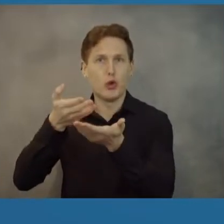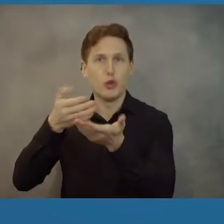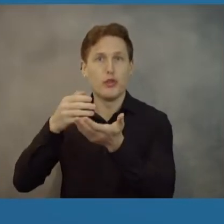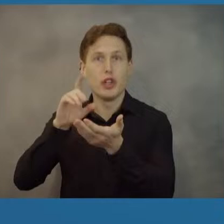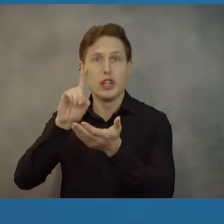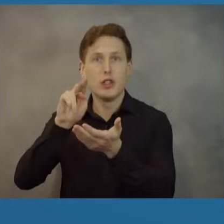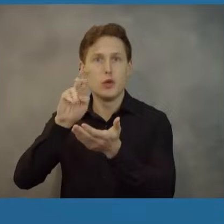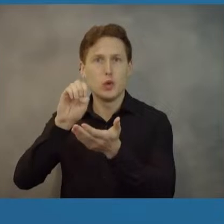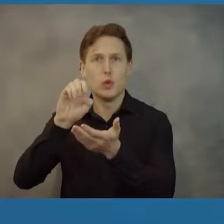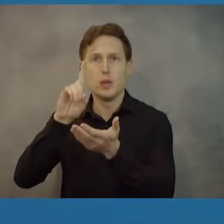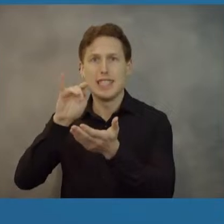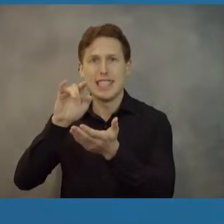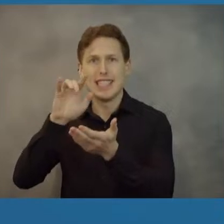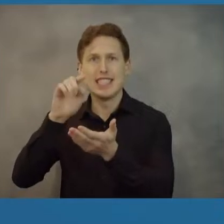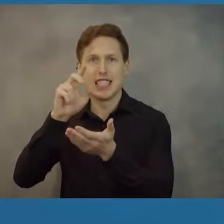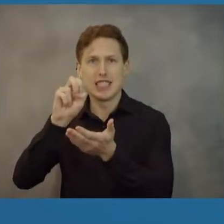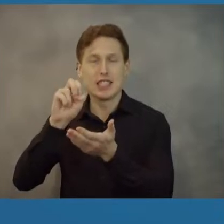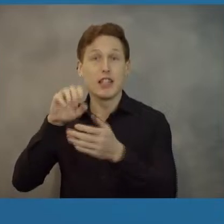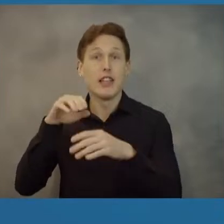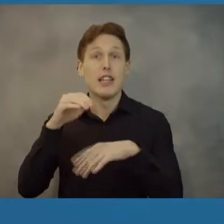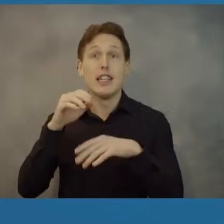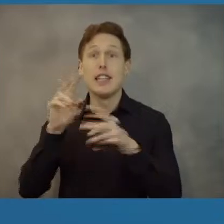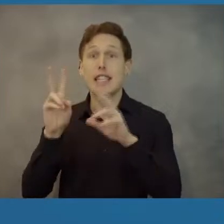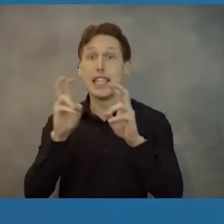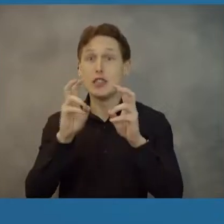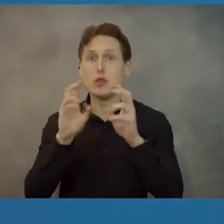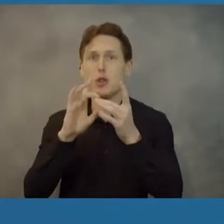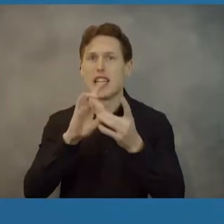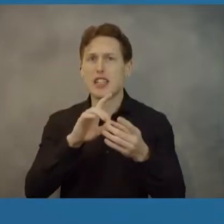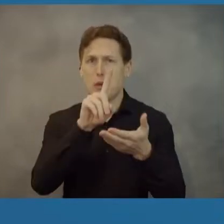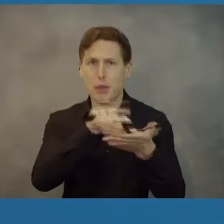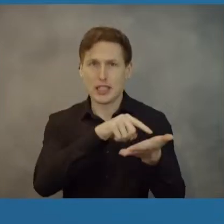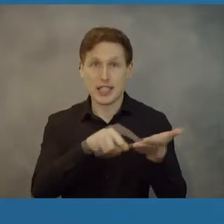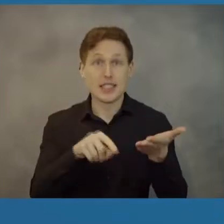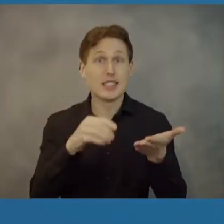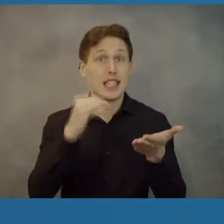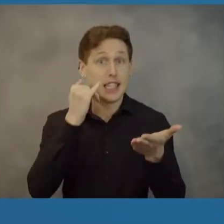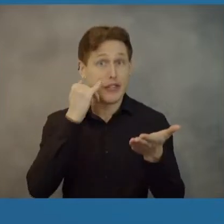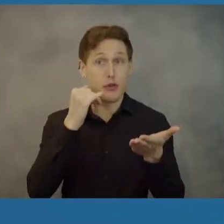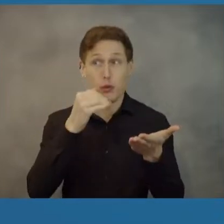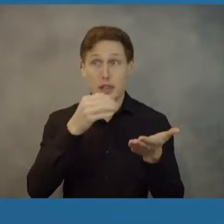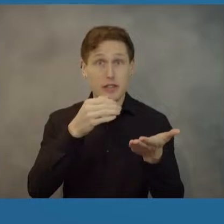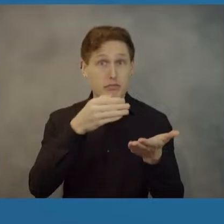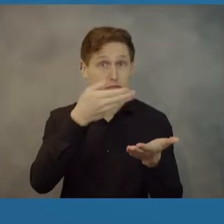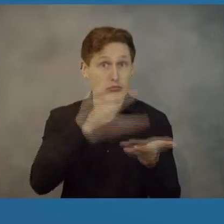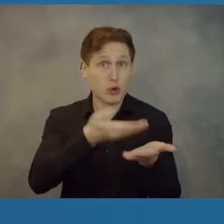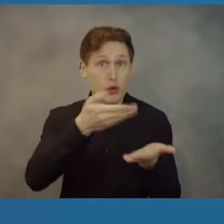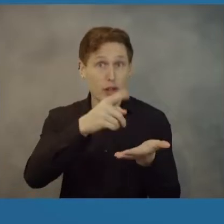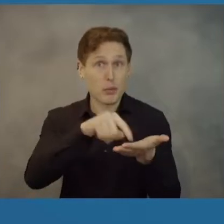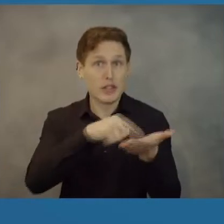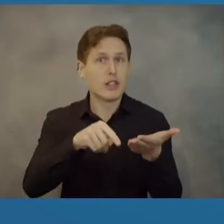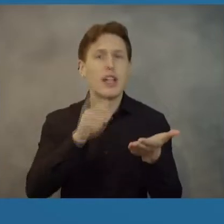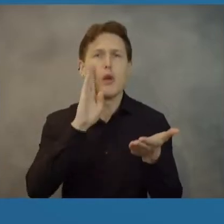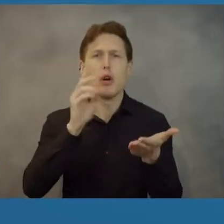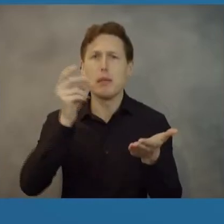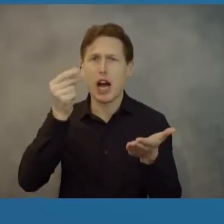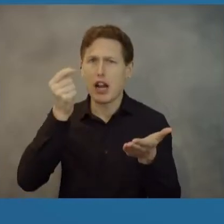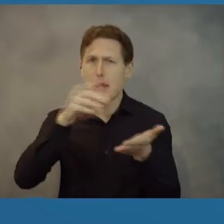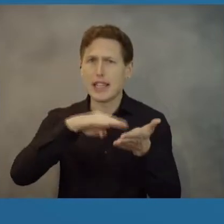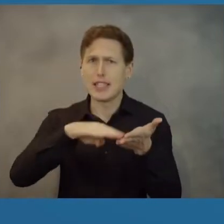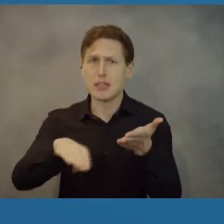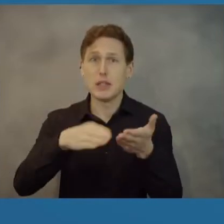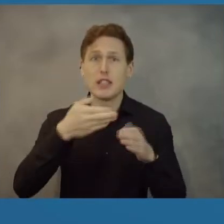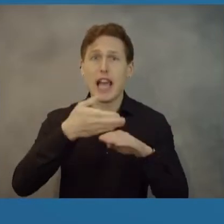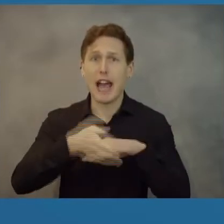The issue of prejudice, if it's found to be prejudiced, does that mean that it will be automatically dismissed if it's after the speedy trial date, the